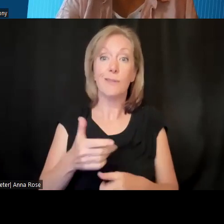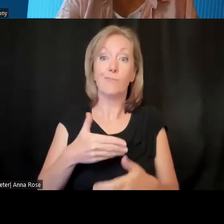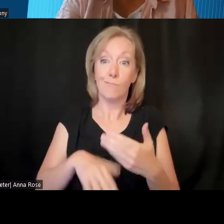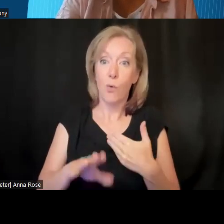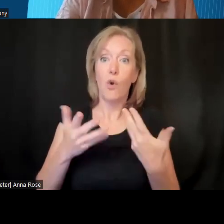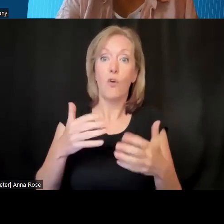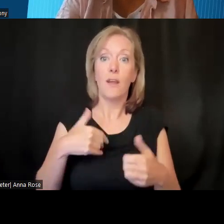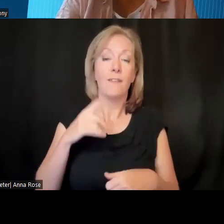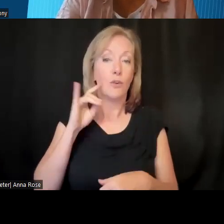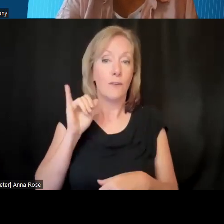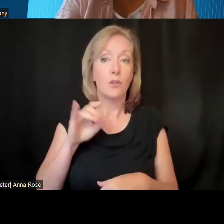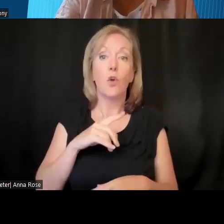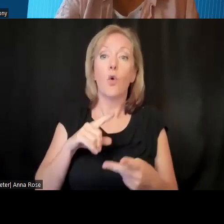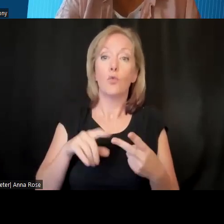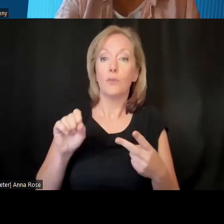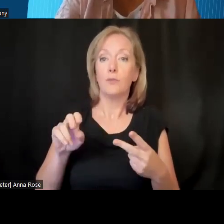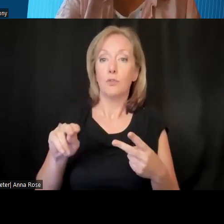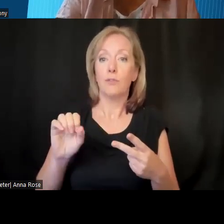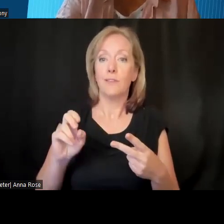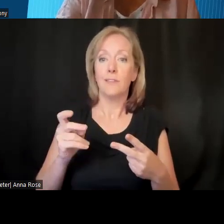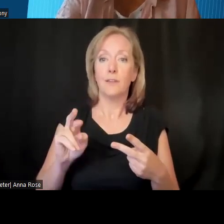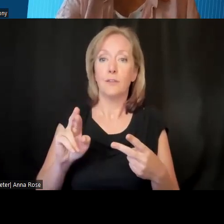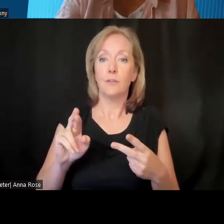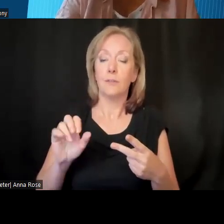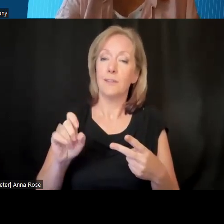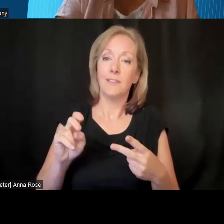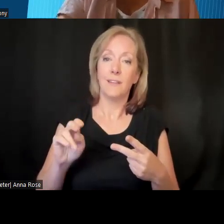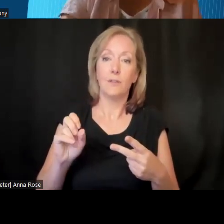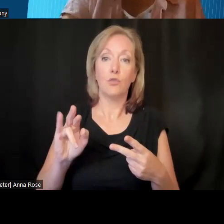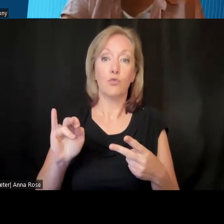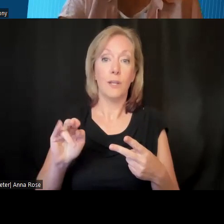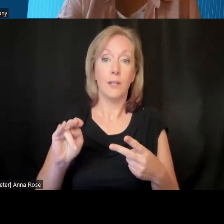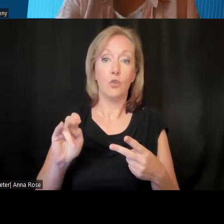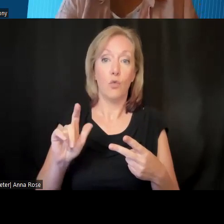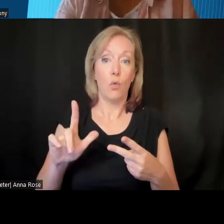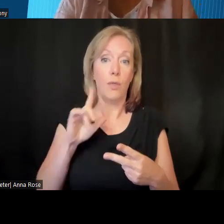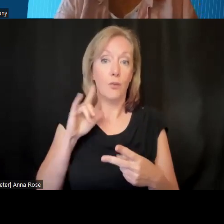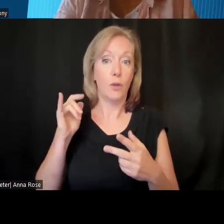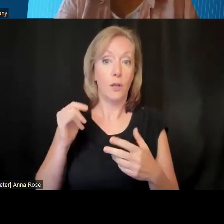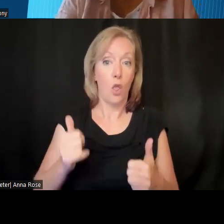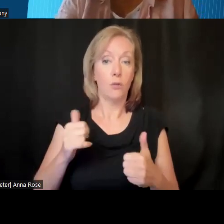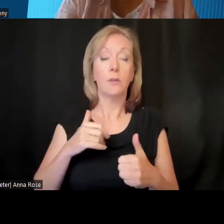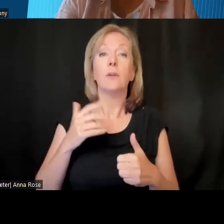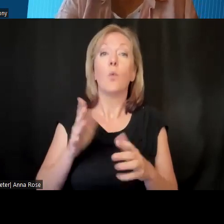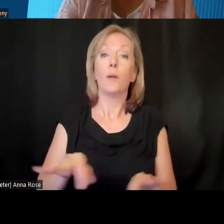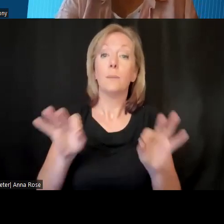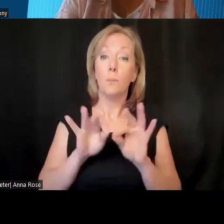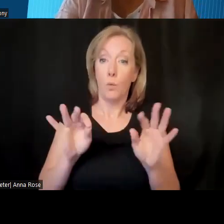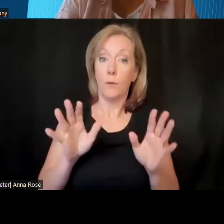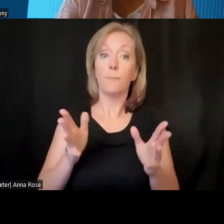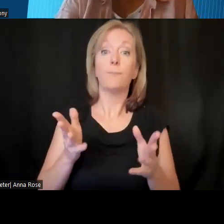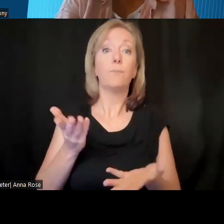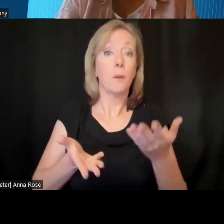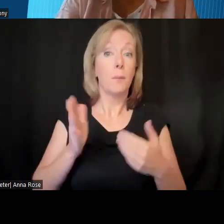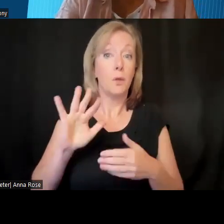who are born with sensory neural loss. So what's important is that you may have a family who